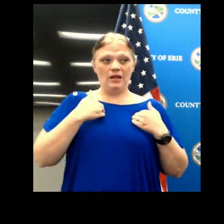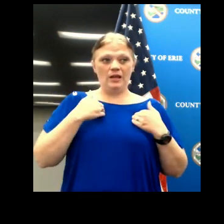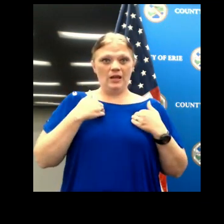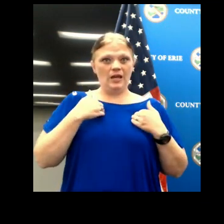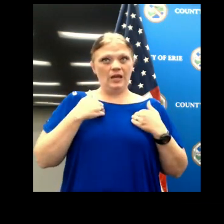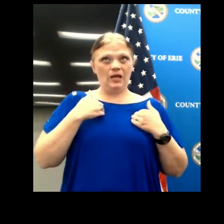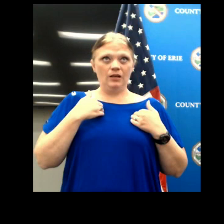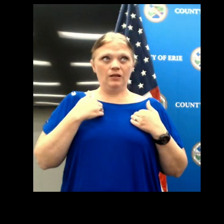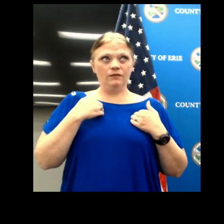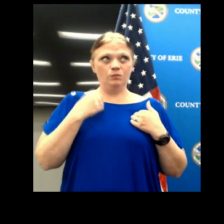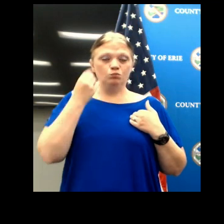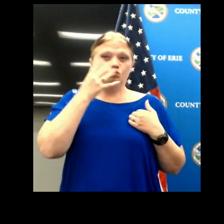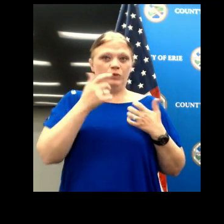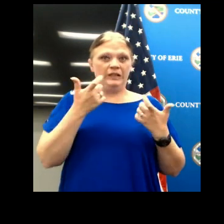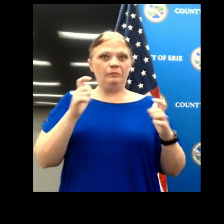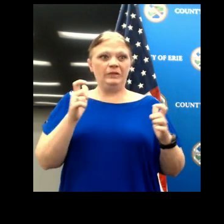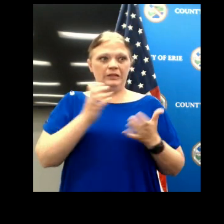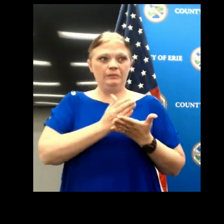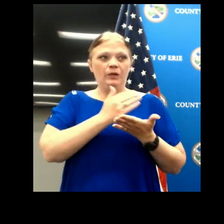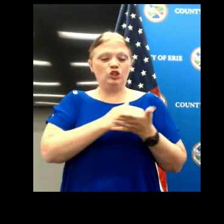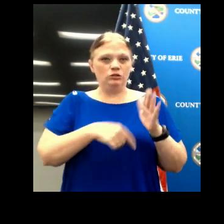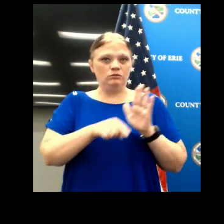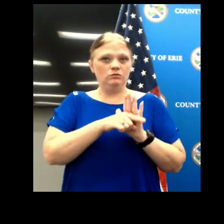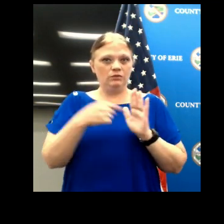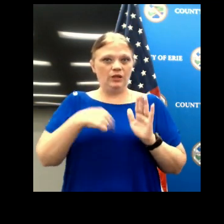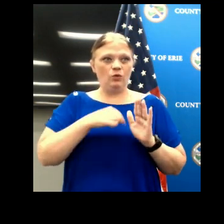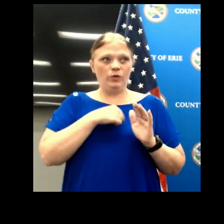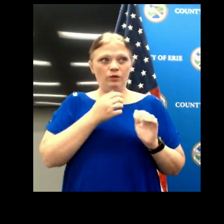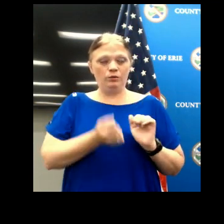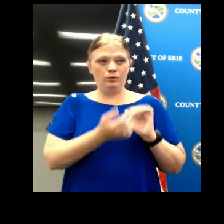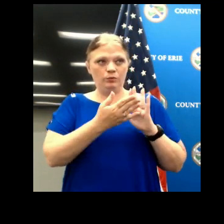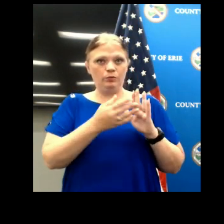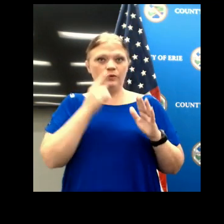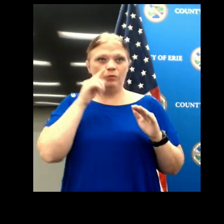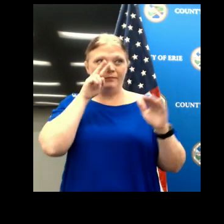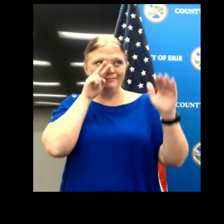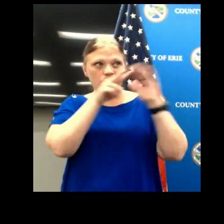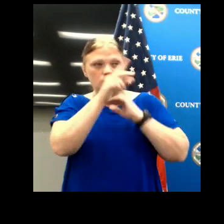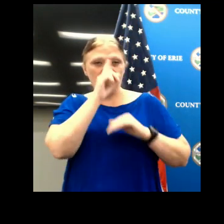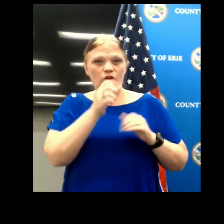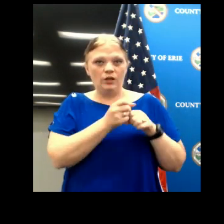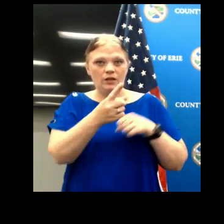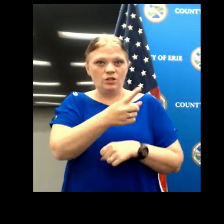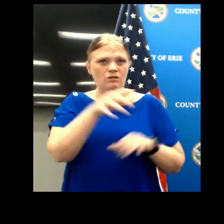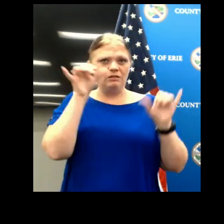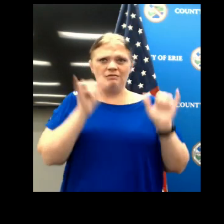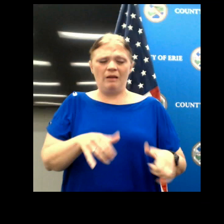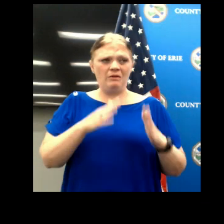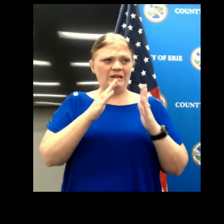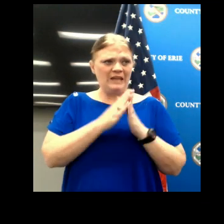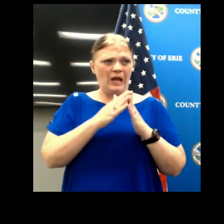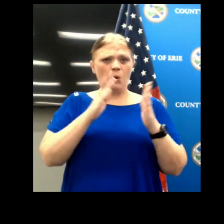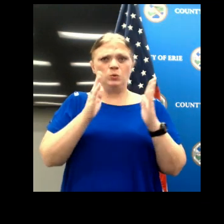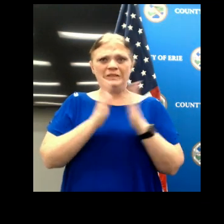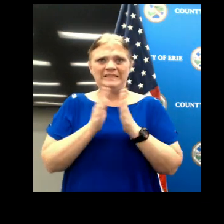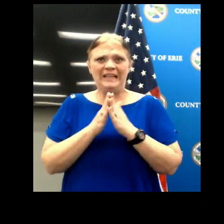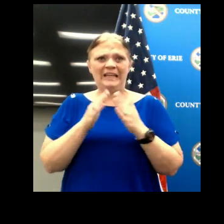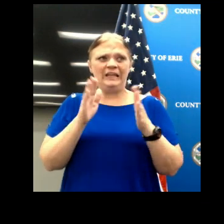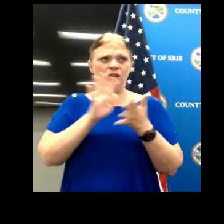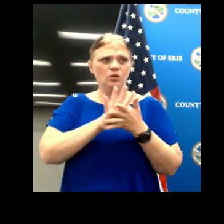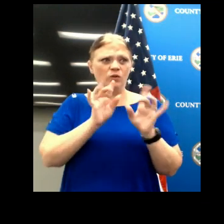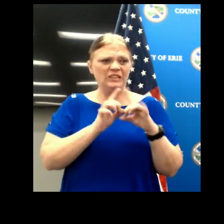substantial budget deficit that we've had to address this year, and we're projecting one for next year, so does every town, city, school district,